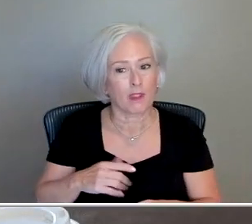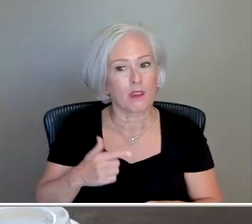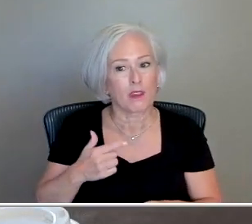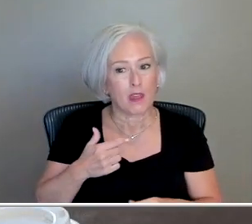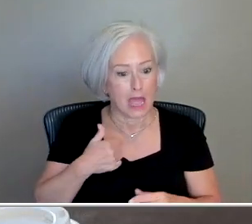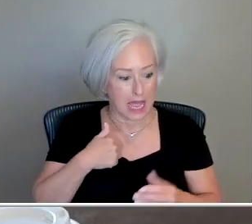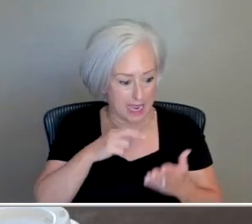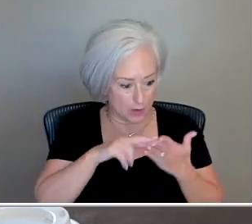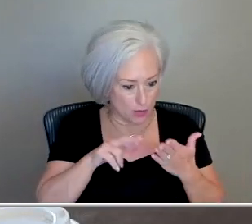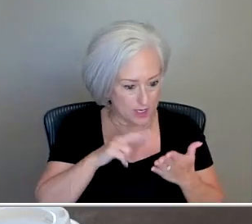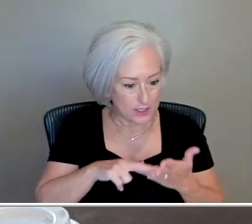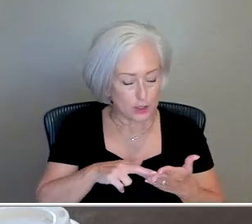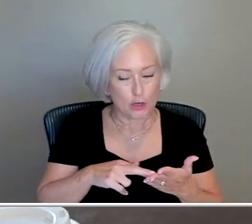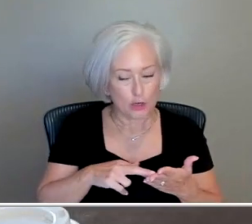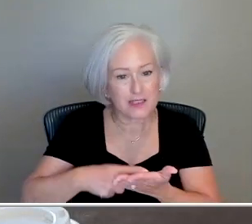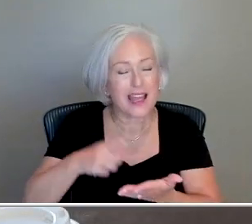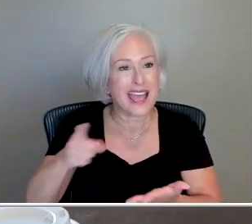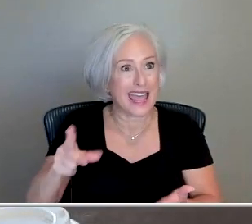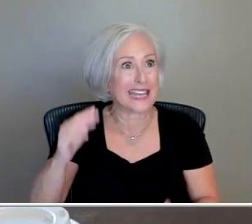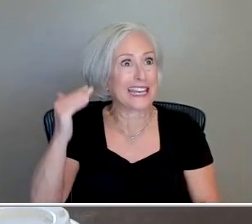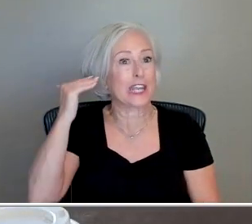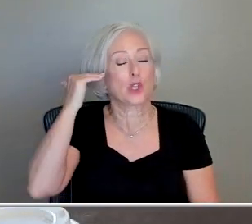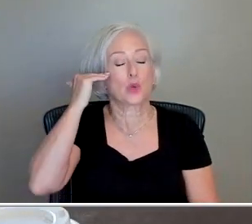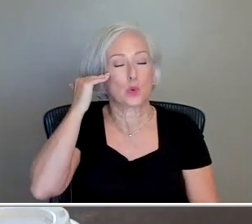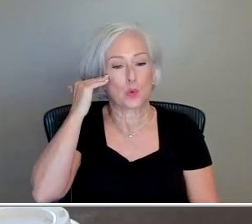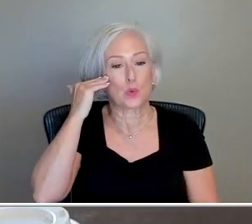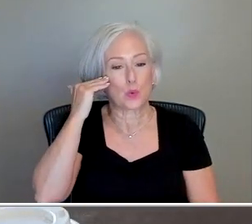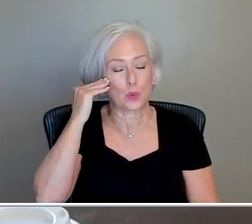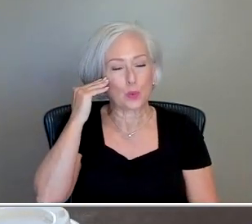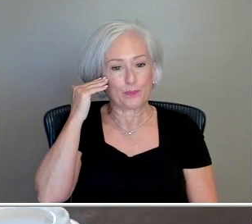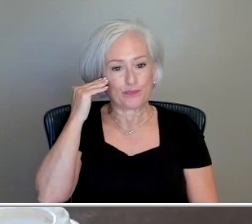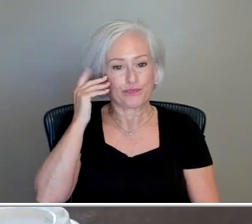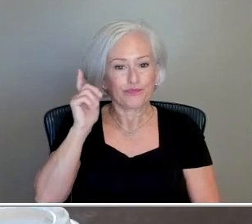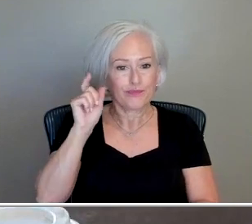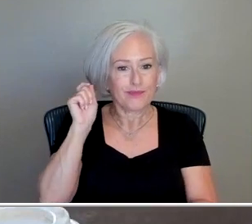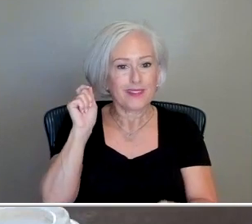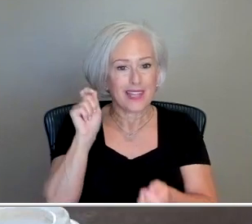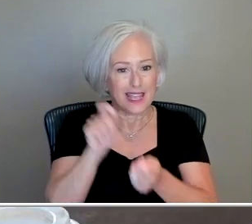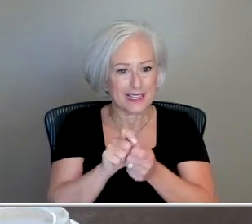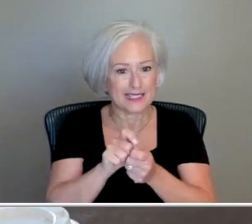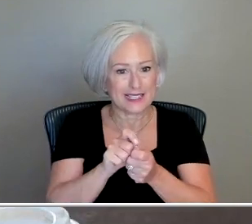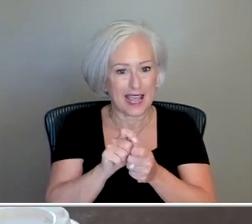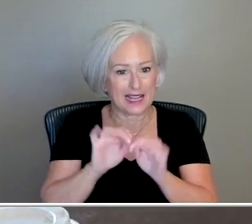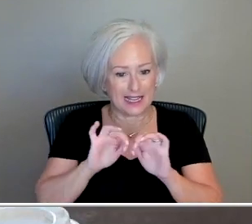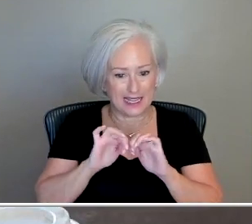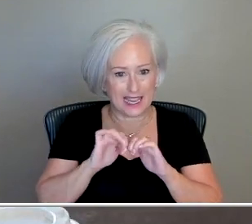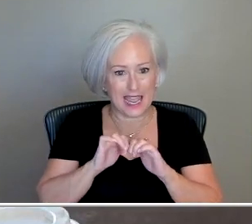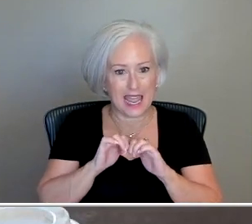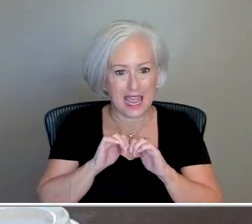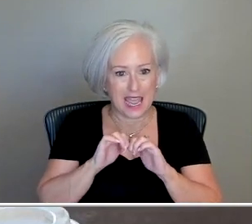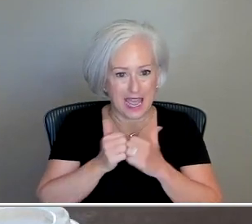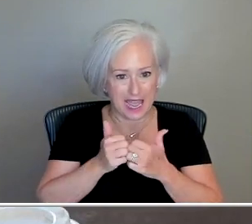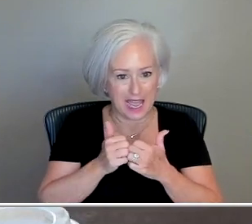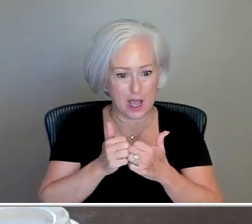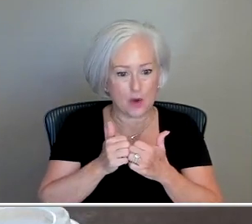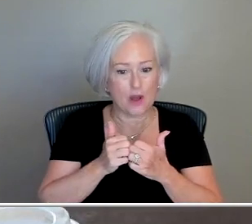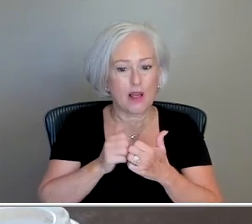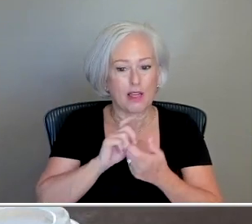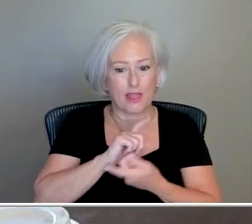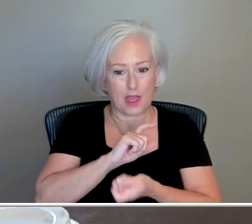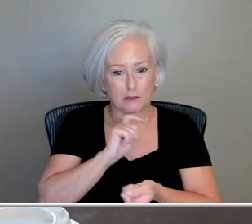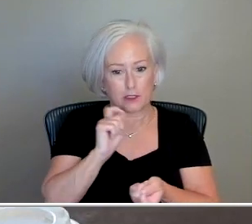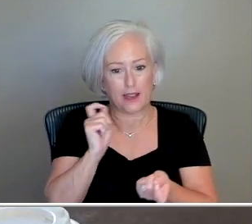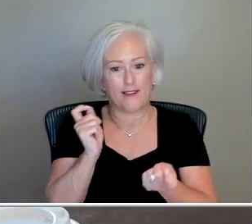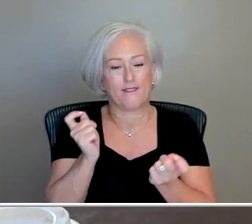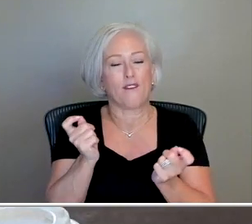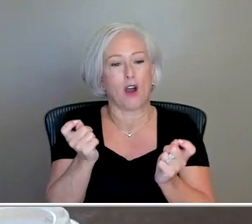and he of course knew exactly how it had evolved, and he told me that my arm's